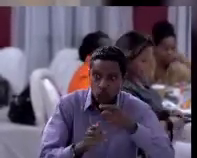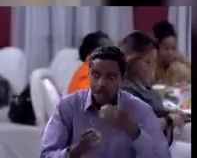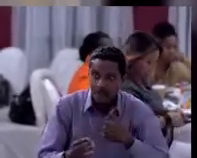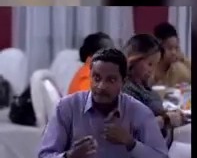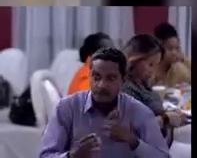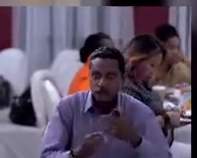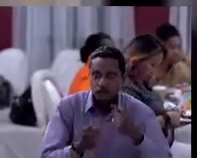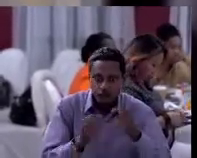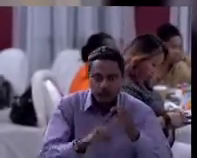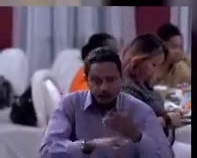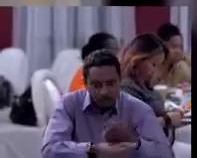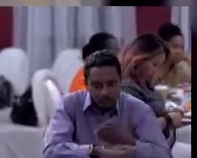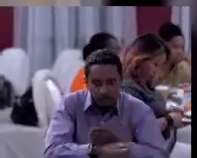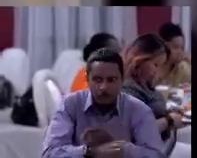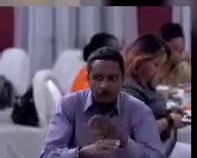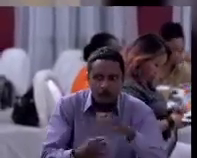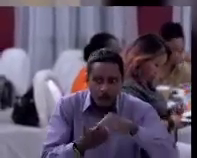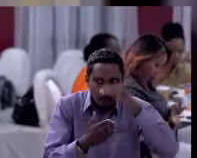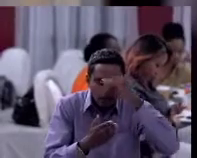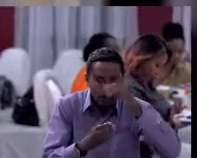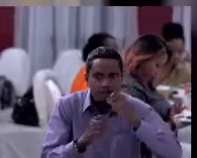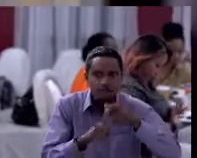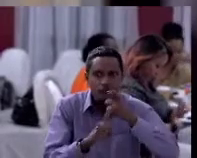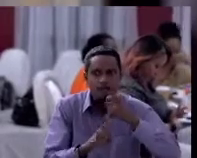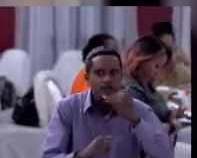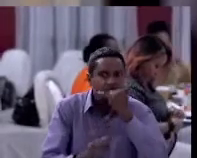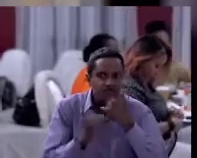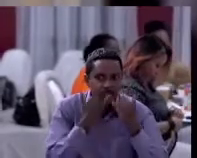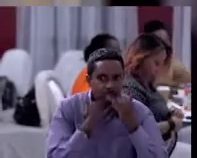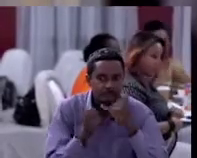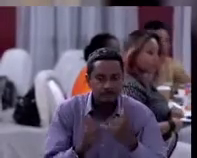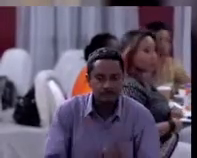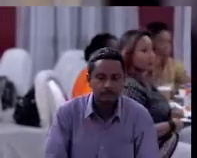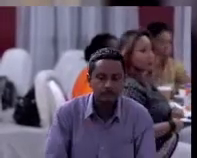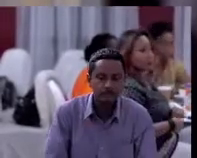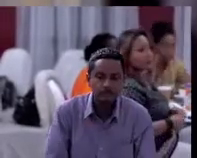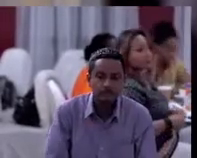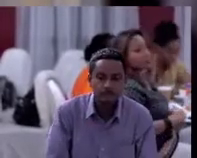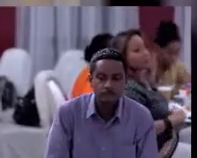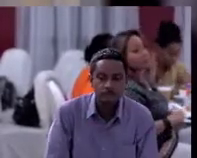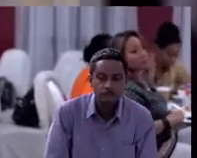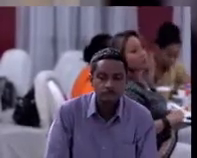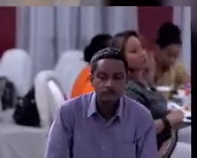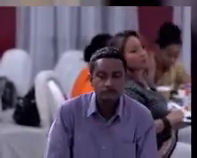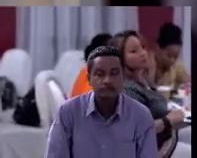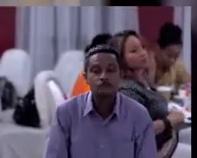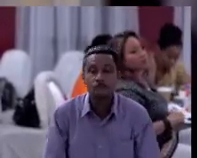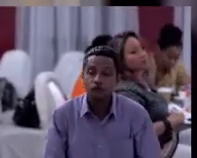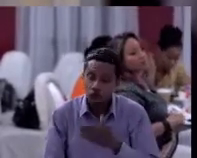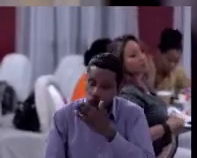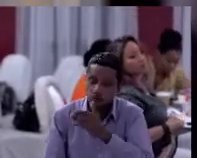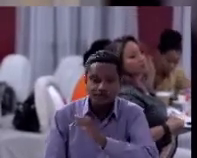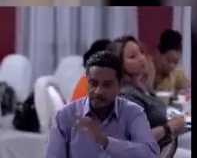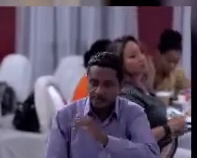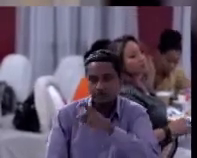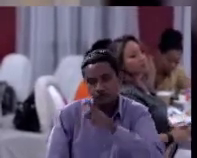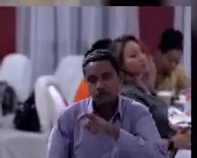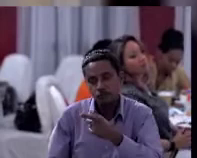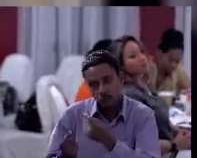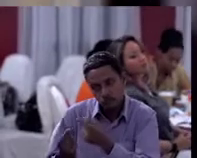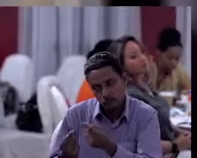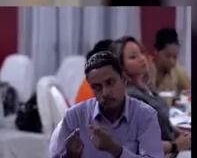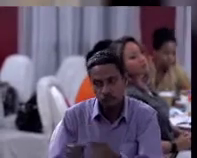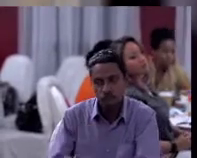I came out of that now. So I'm no longer down when it doesn't work out as well as I want it to work out. So that is what you need to do